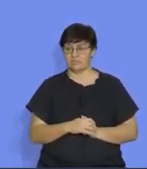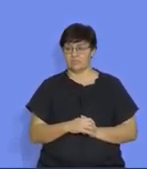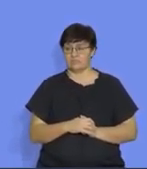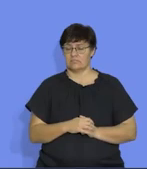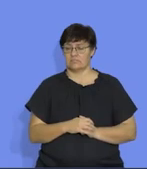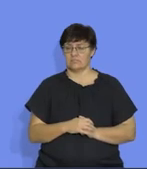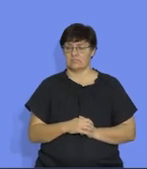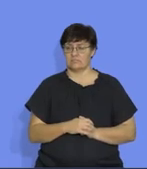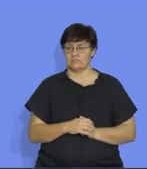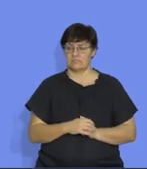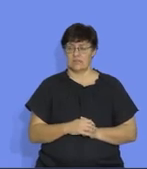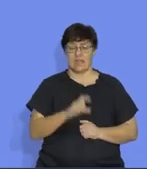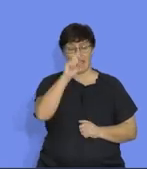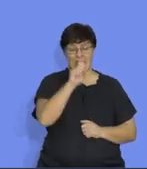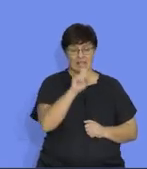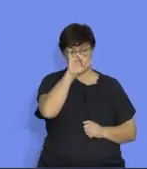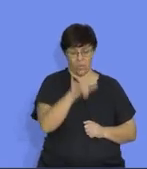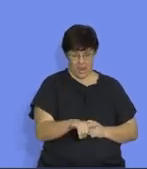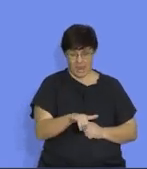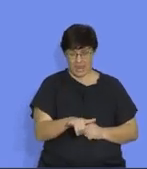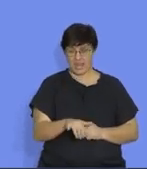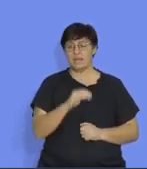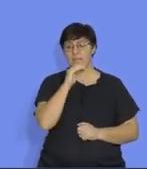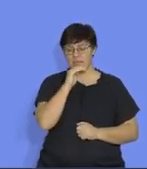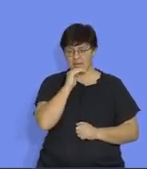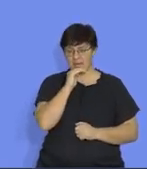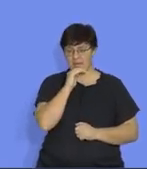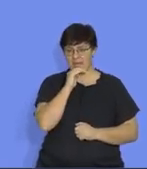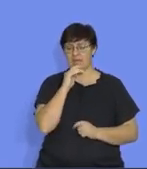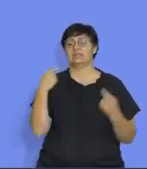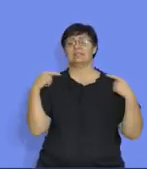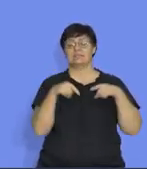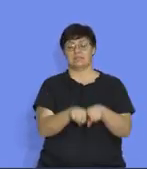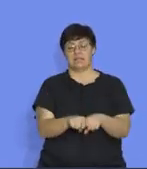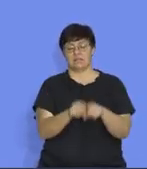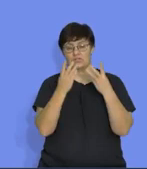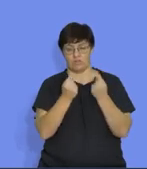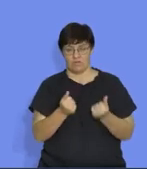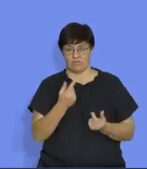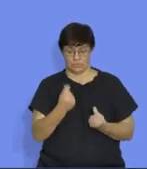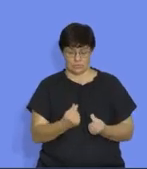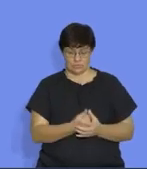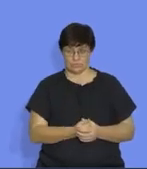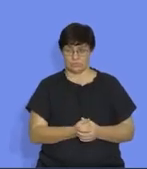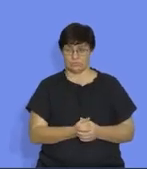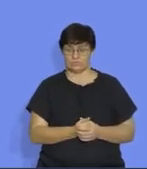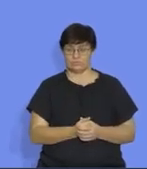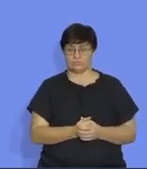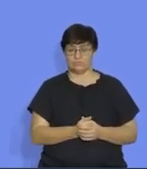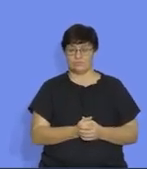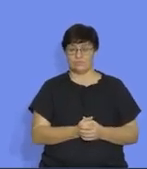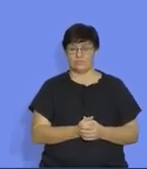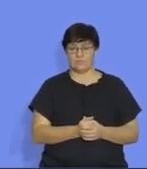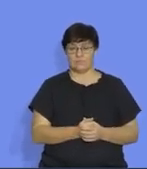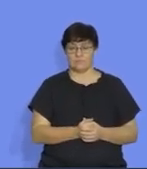And the fact that I have an x and a y means that I'm going to be doing some simultaneous solving.